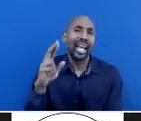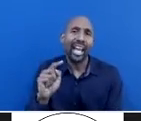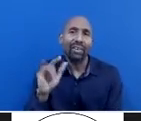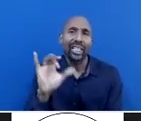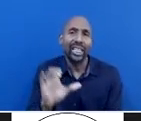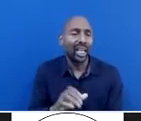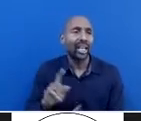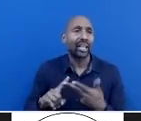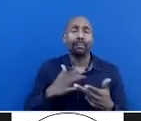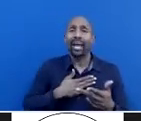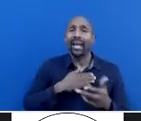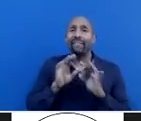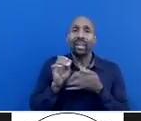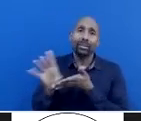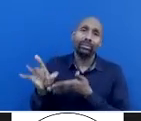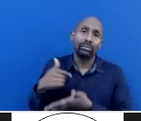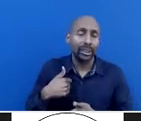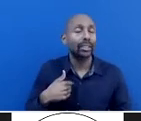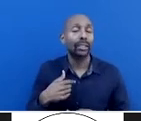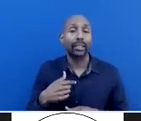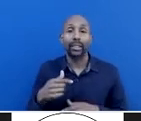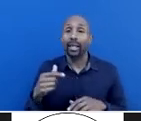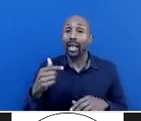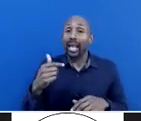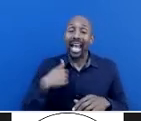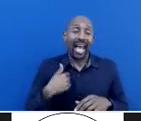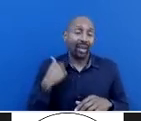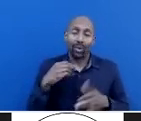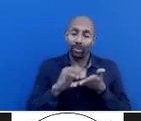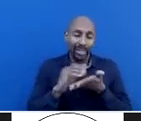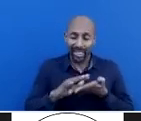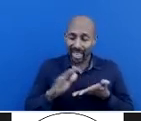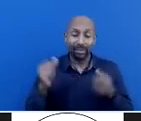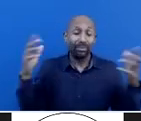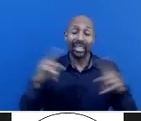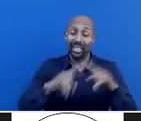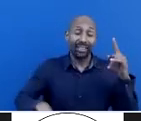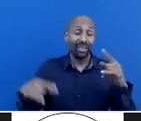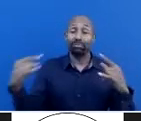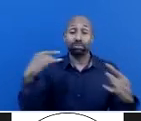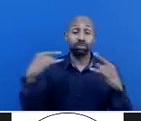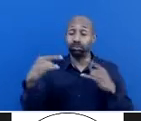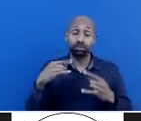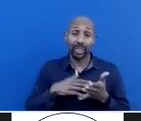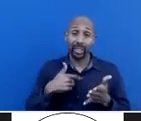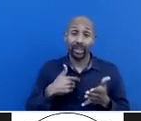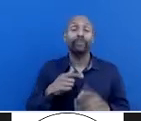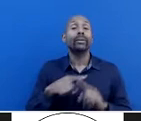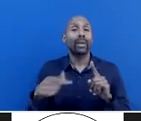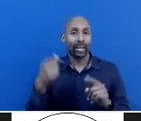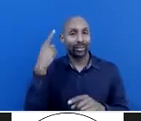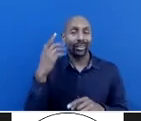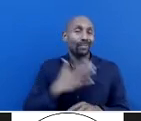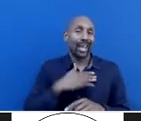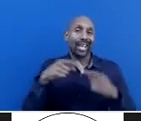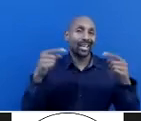pen refuses to record. But I've come to understand that my enemies are capable neither of harm nor of